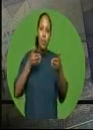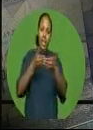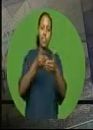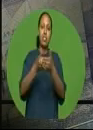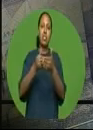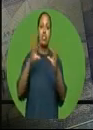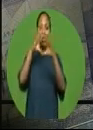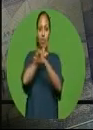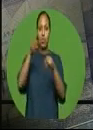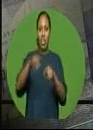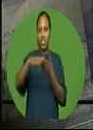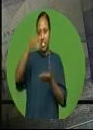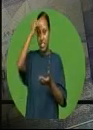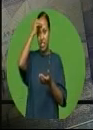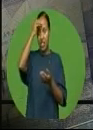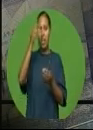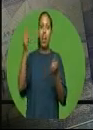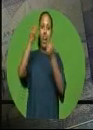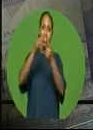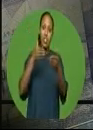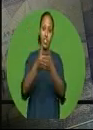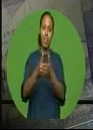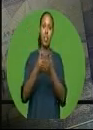of today's lesson. Until then,